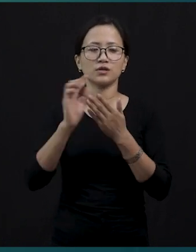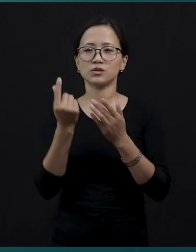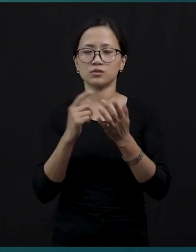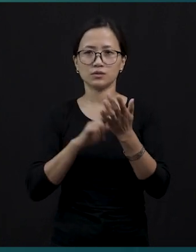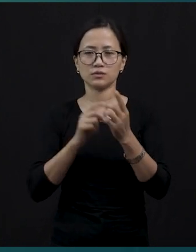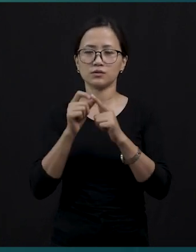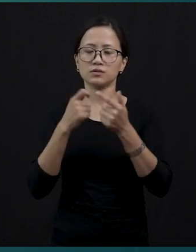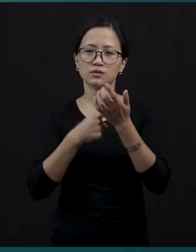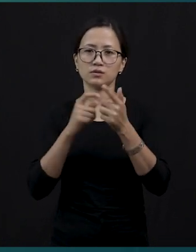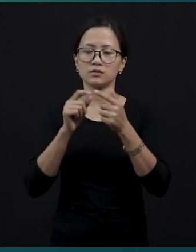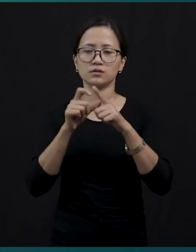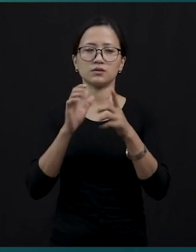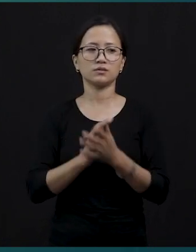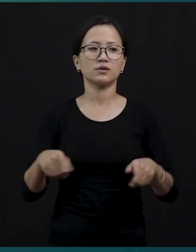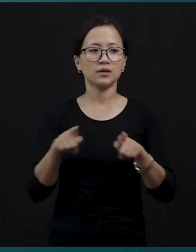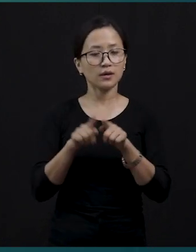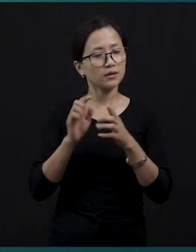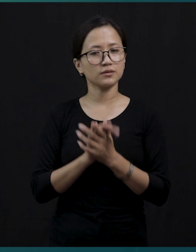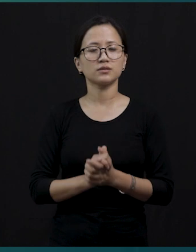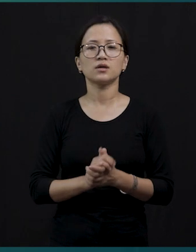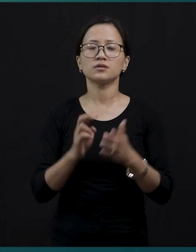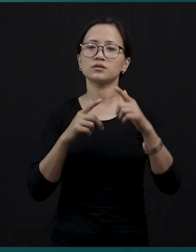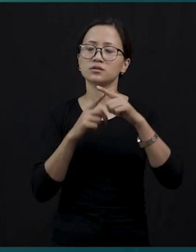H-U-N-D-R-E-D, 100, and